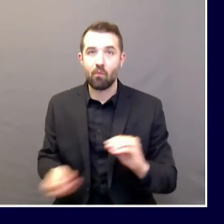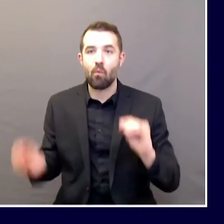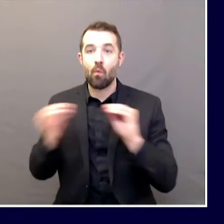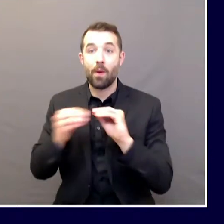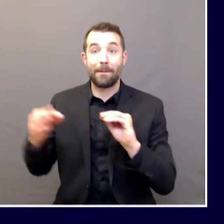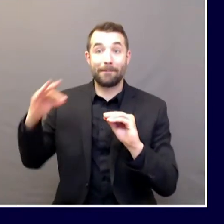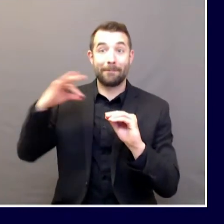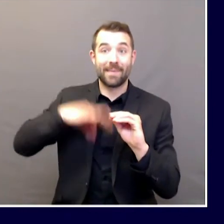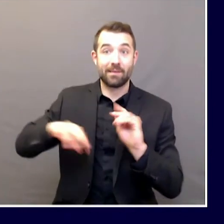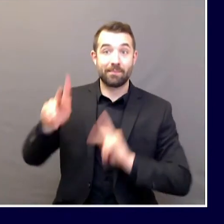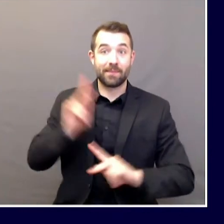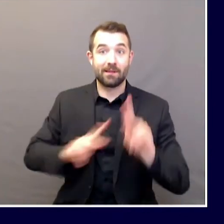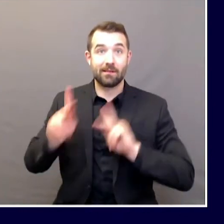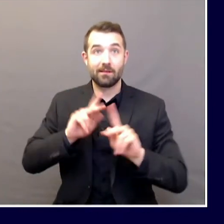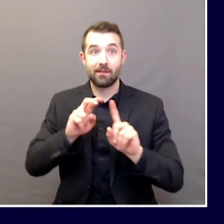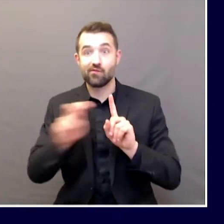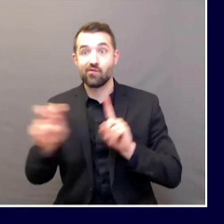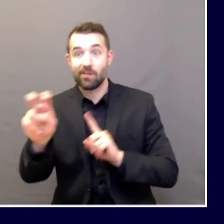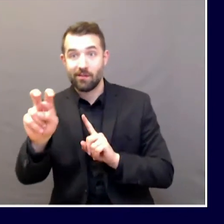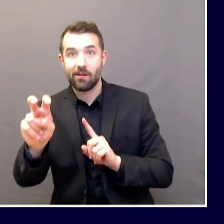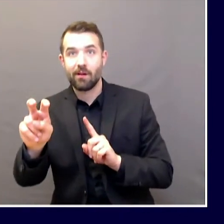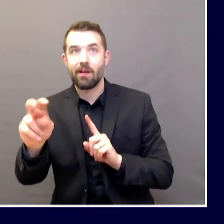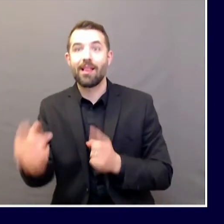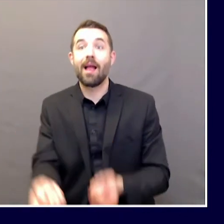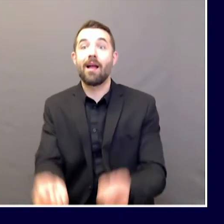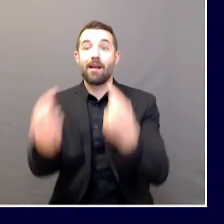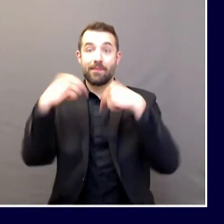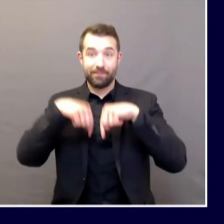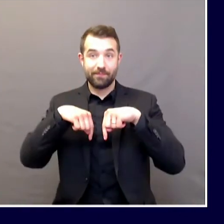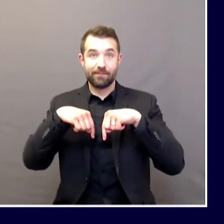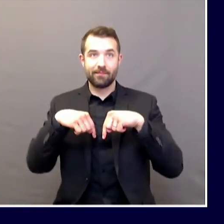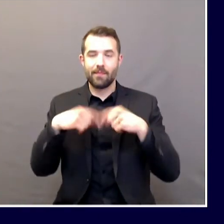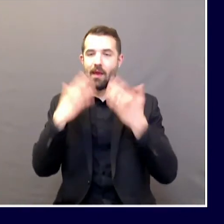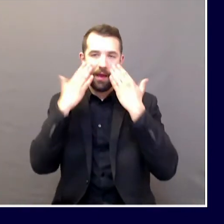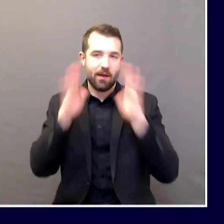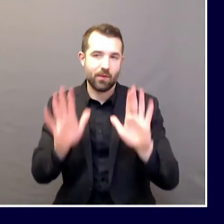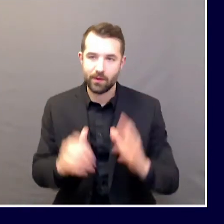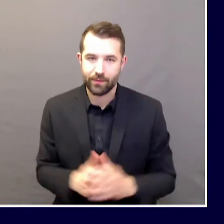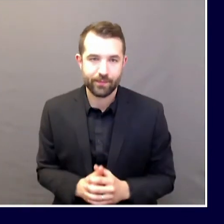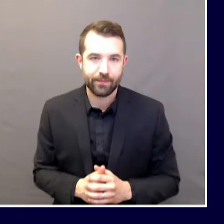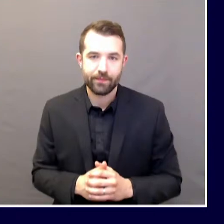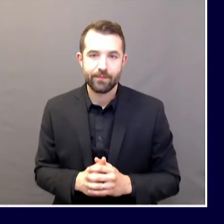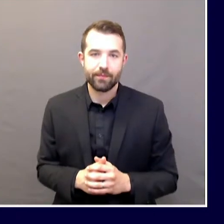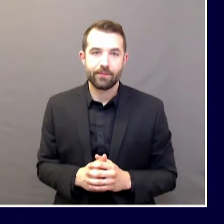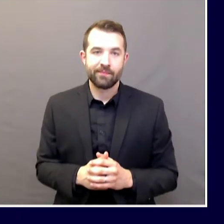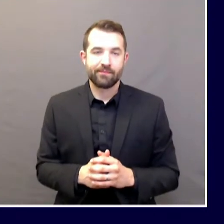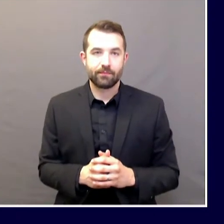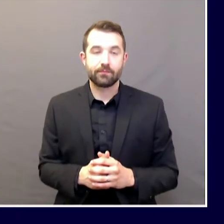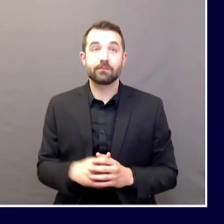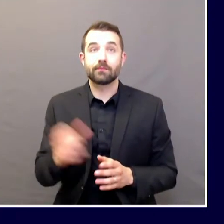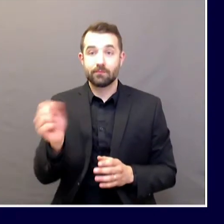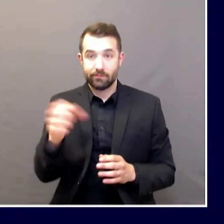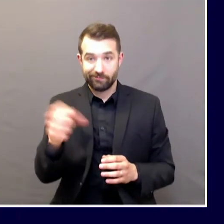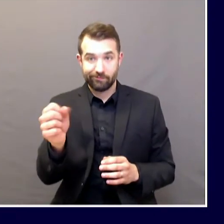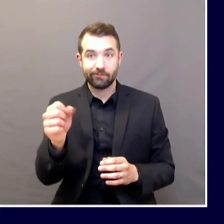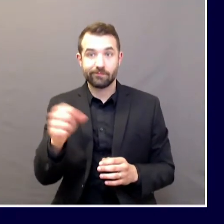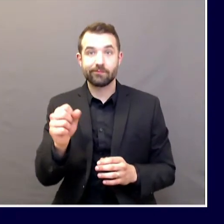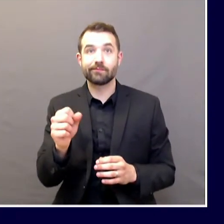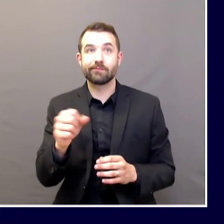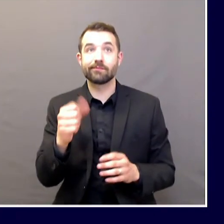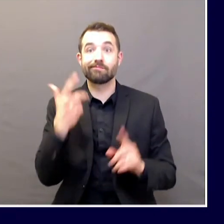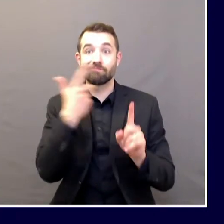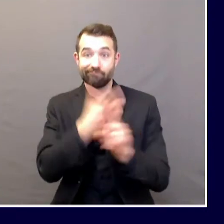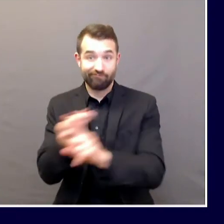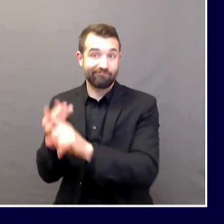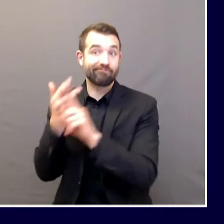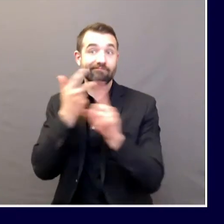those specific data. But I think the bottom line here, Jackie, is that although we're making progress, although we've delivered now probably